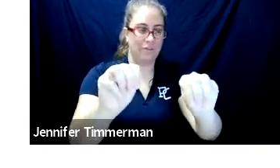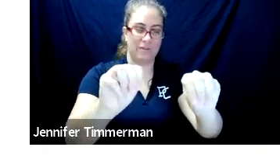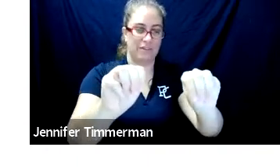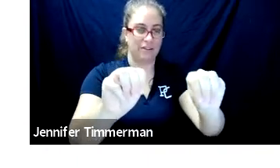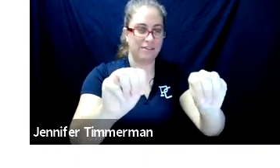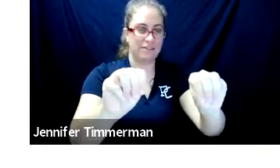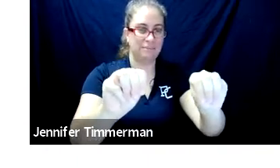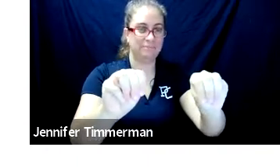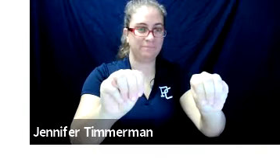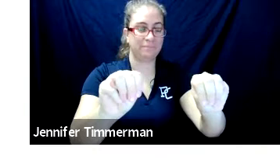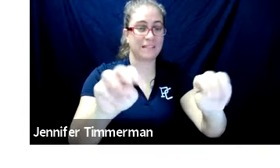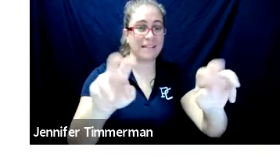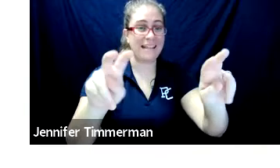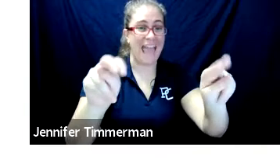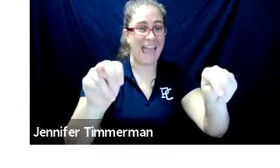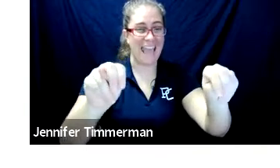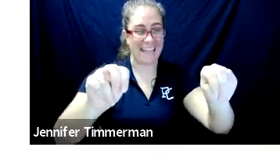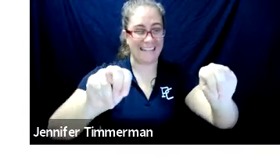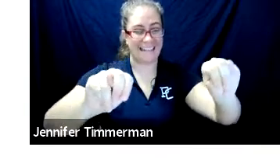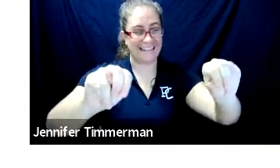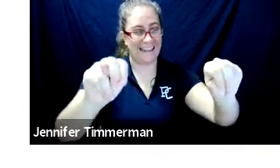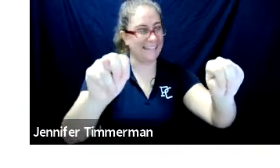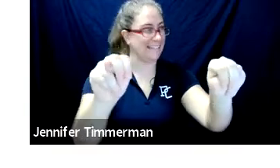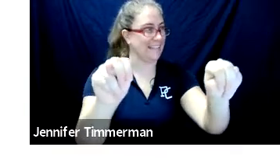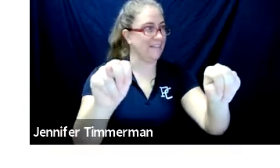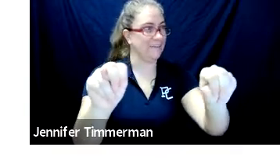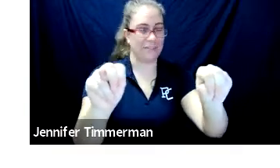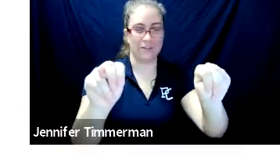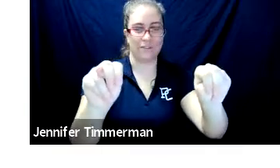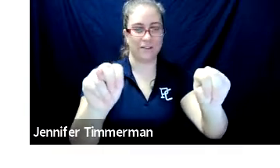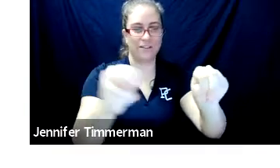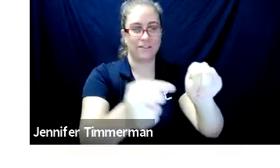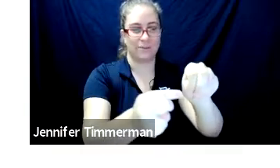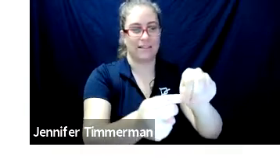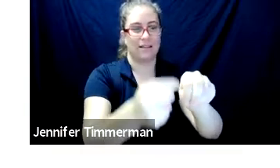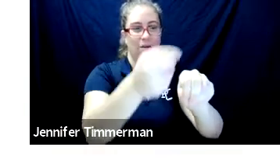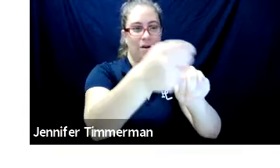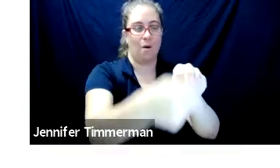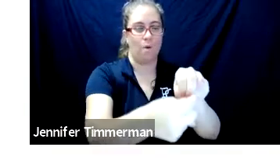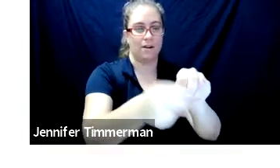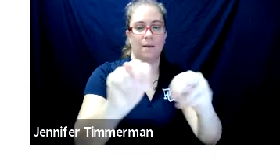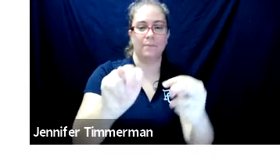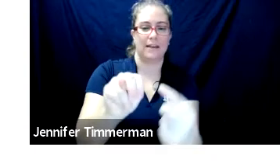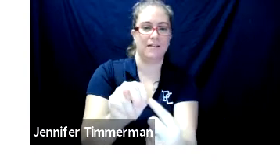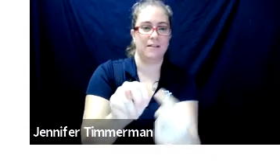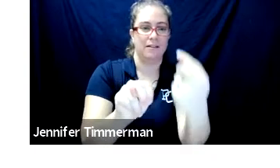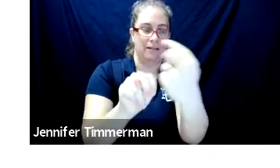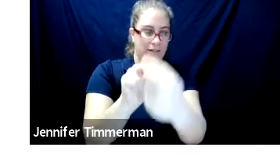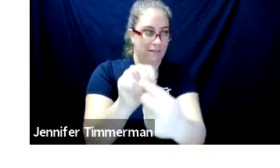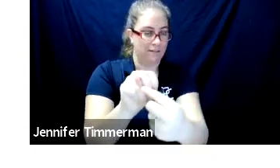M with 3 fingers. N like Nancy with 2 fingers, so it's like a 1 hump